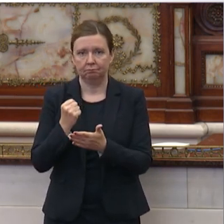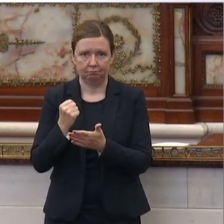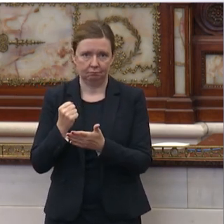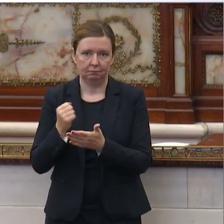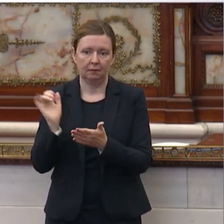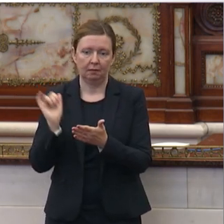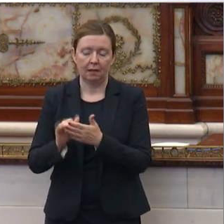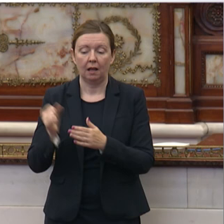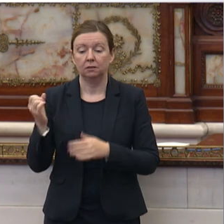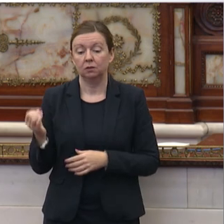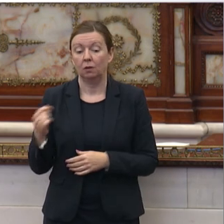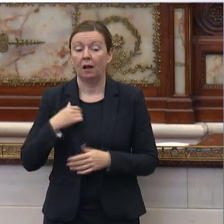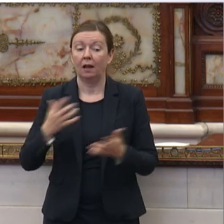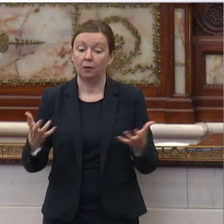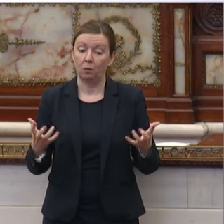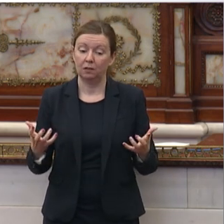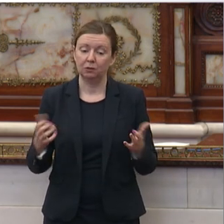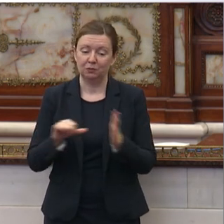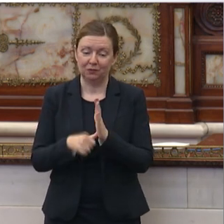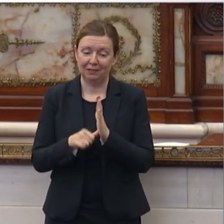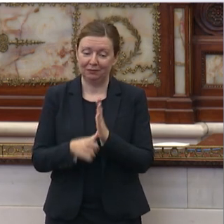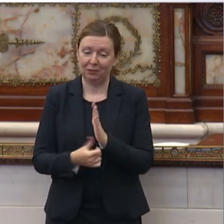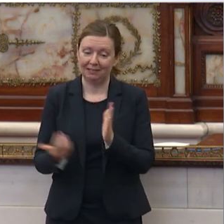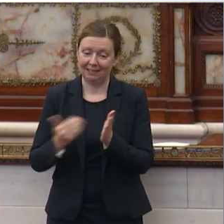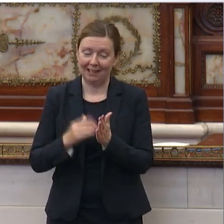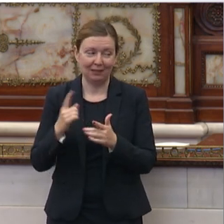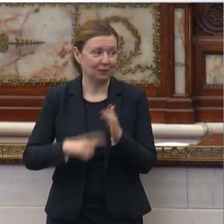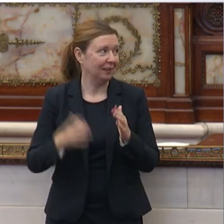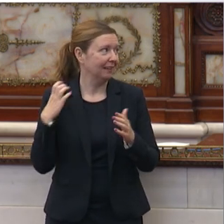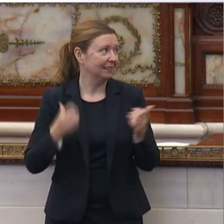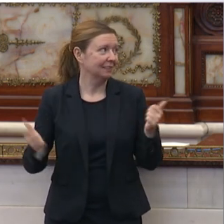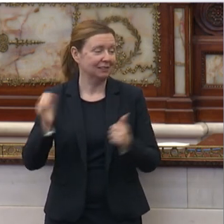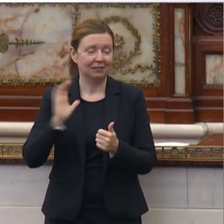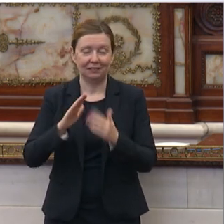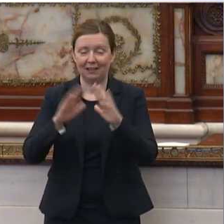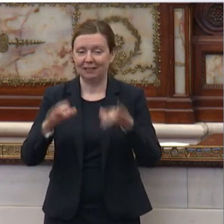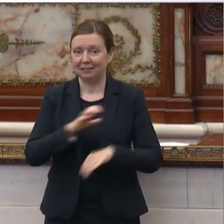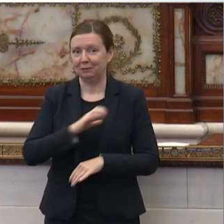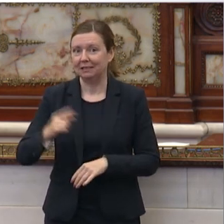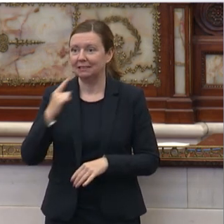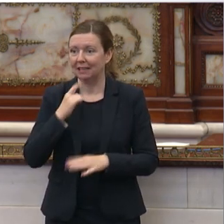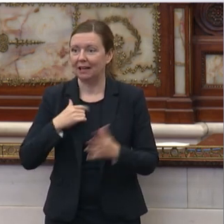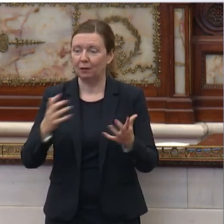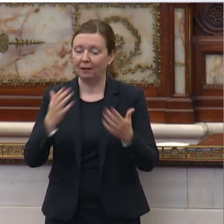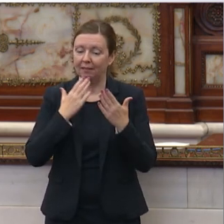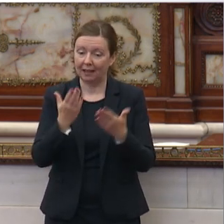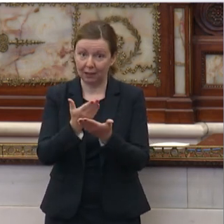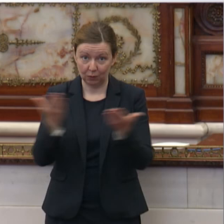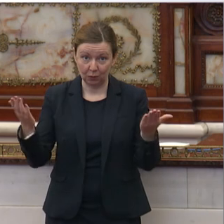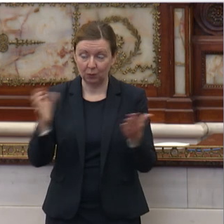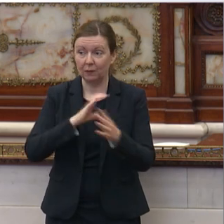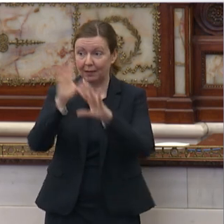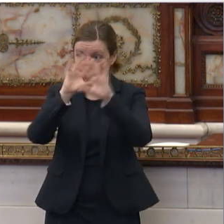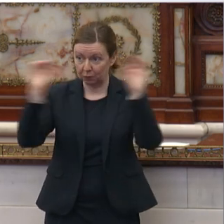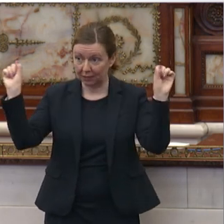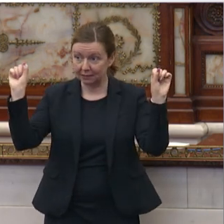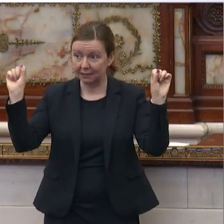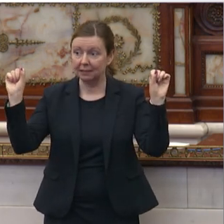maximize this. So I want to reinforce again what the chairwoman of our housing committee has stated. I want to thank you, Council President,